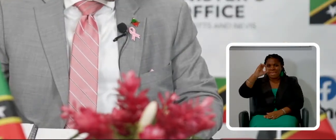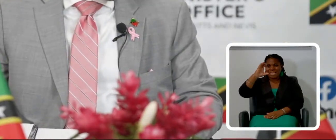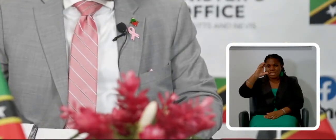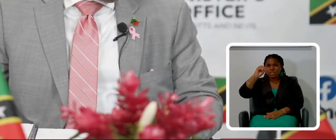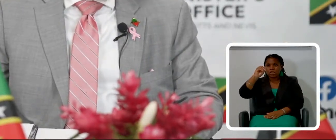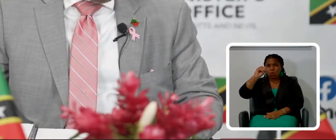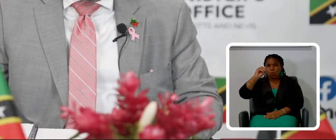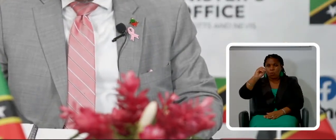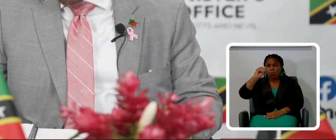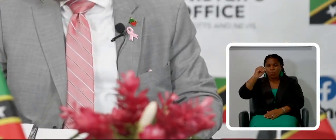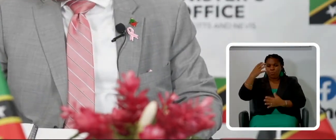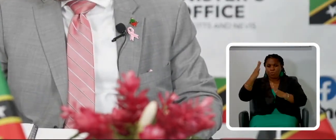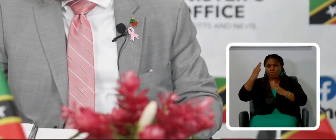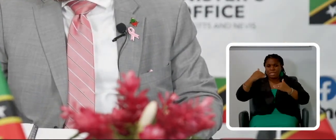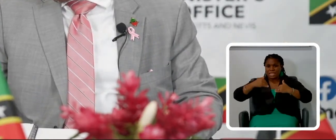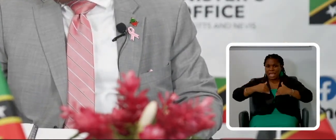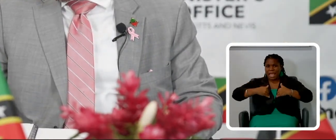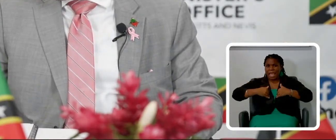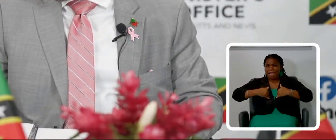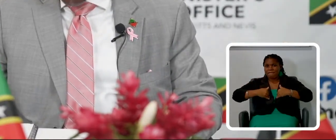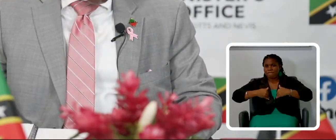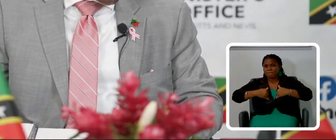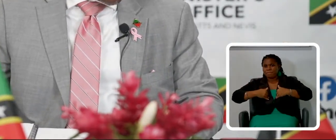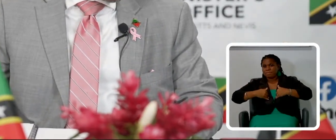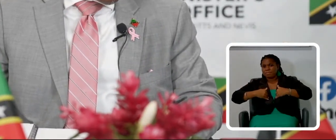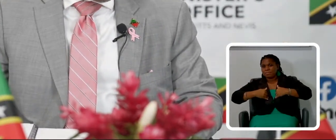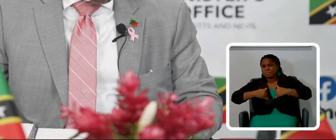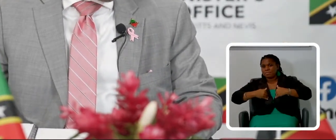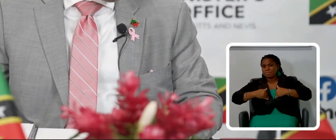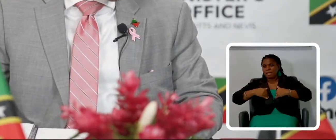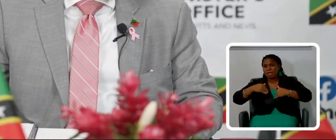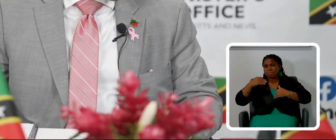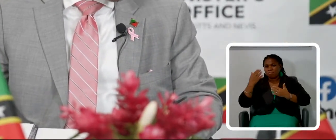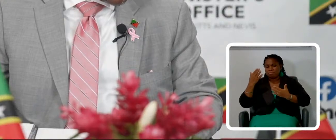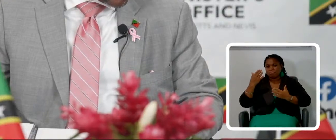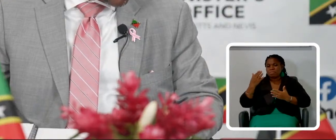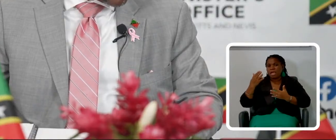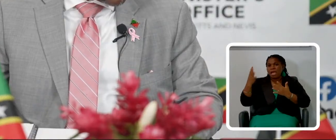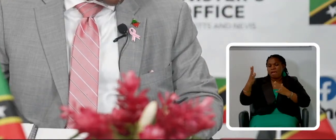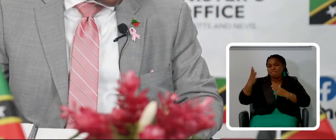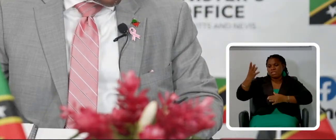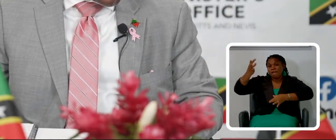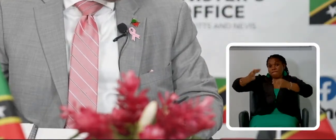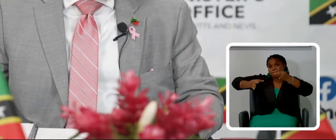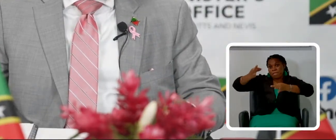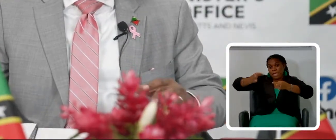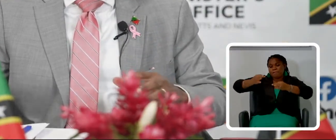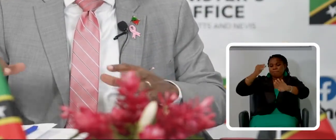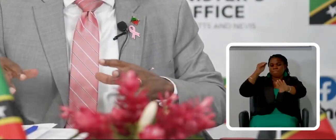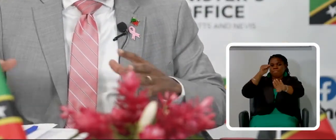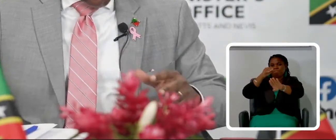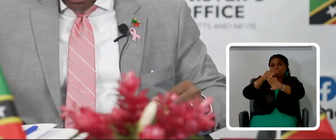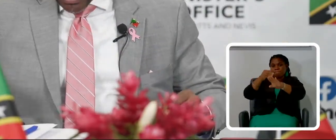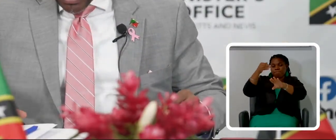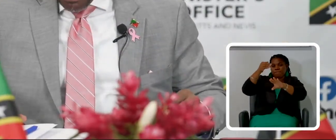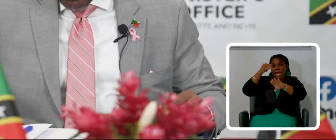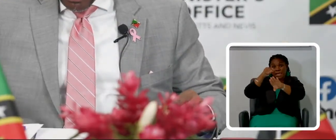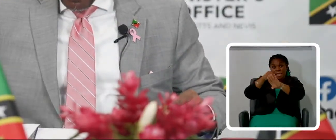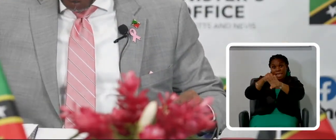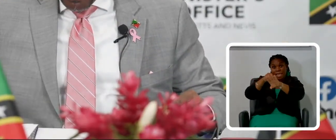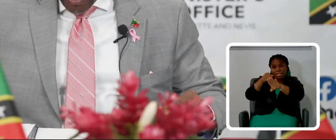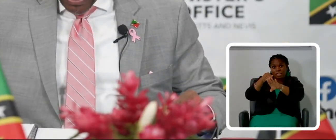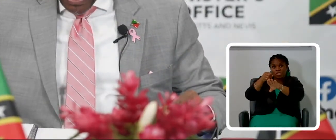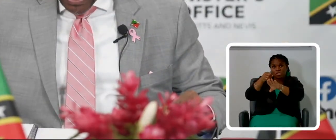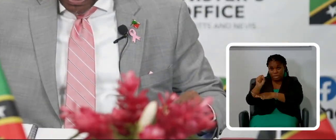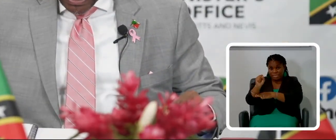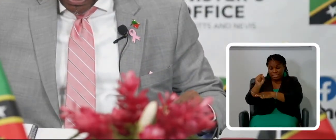discussing whether a foreign country can sue the gun manufacturers in the United States. That is going to be significant. It happened